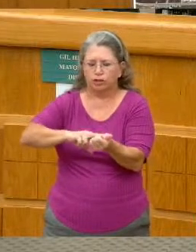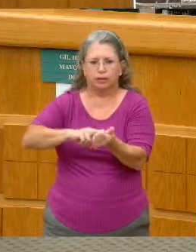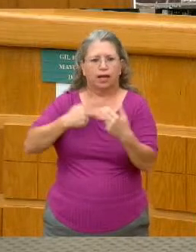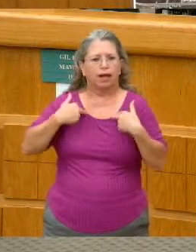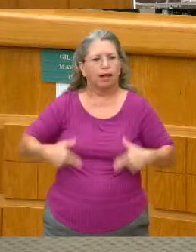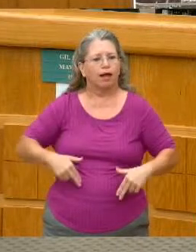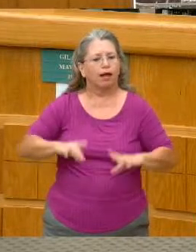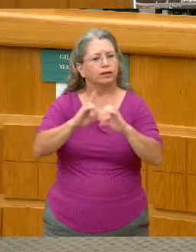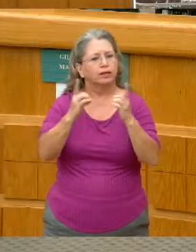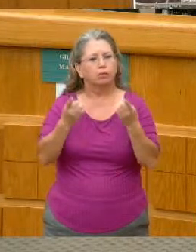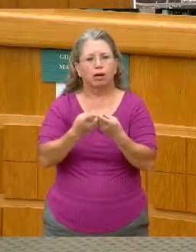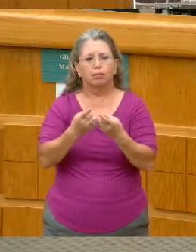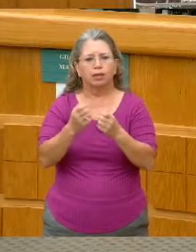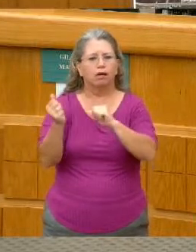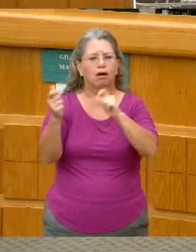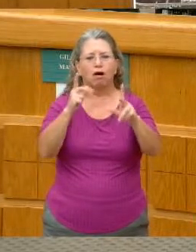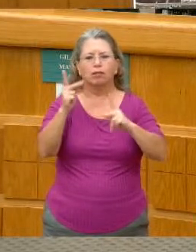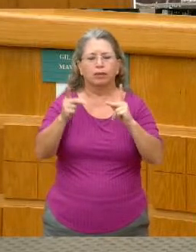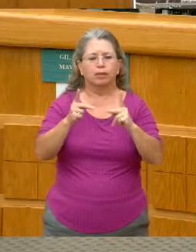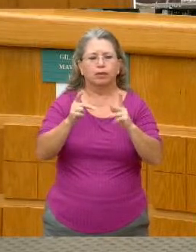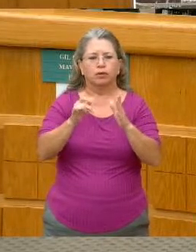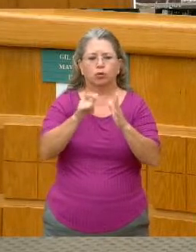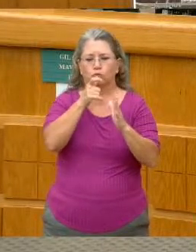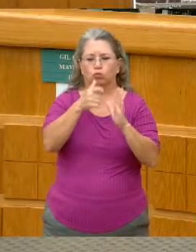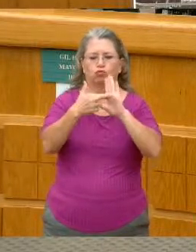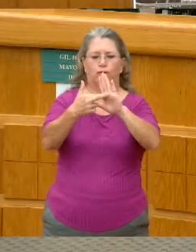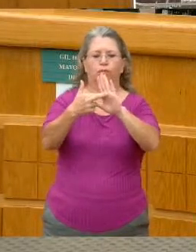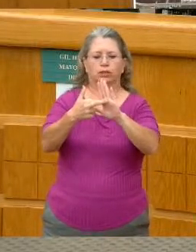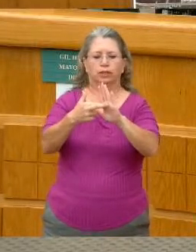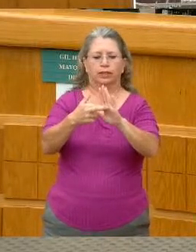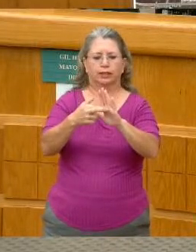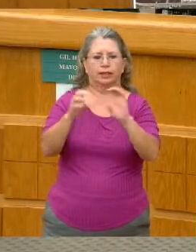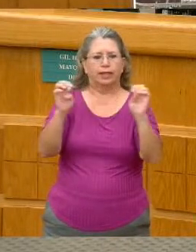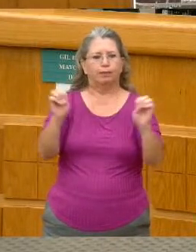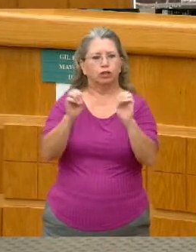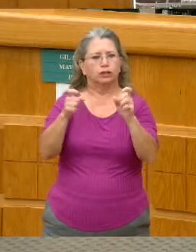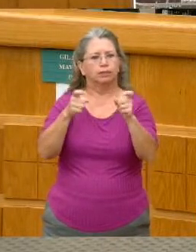and for all the people that represent emergency management.